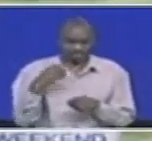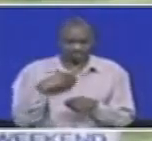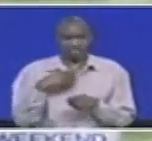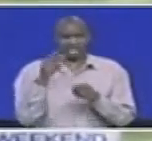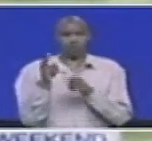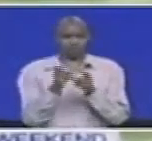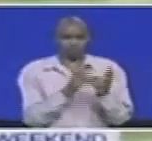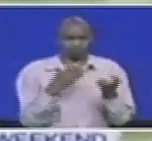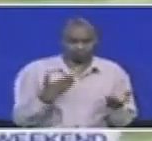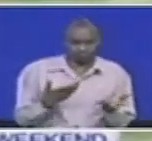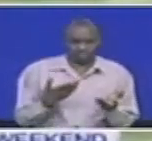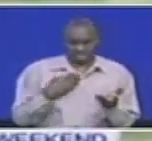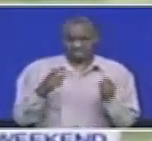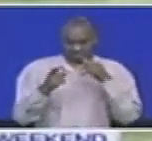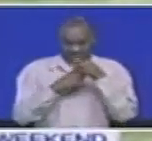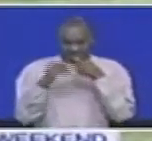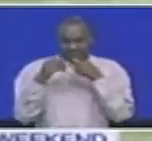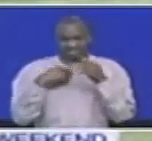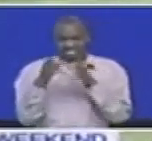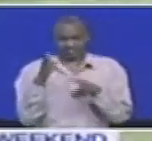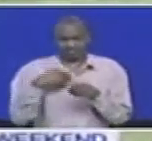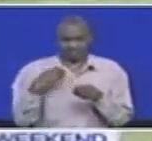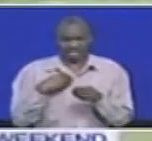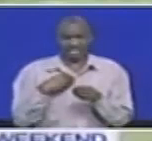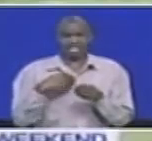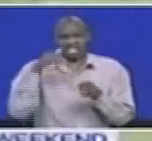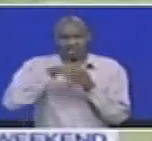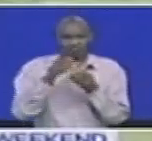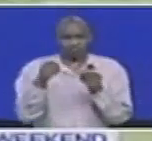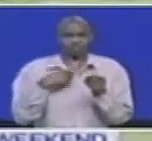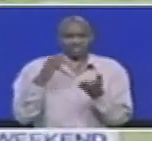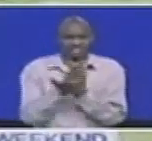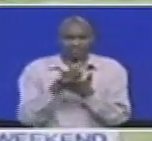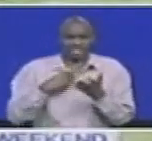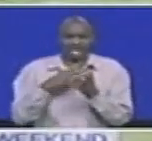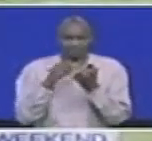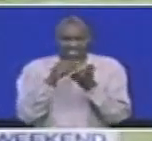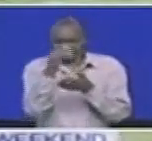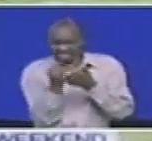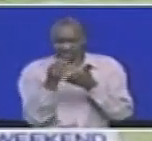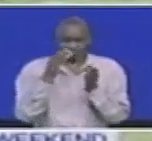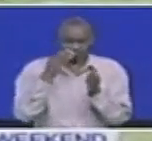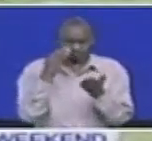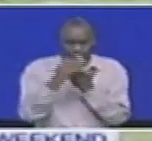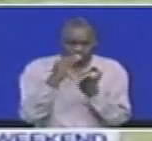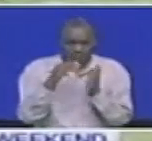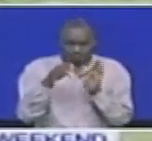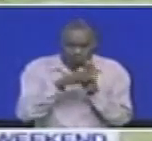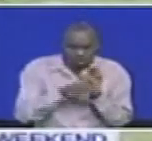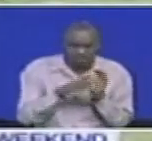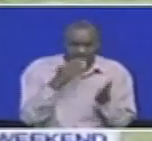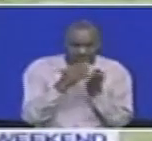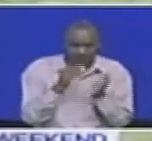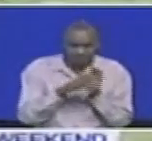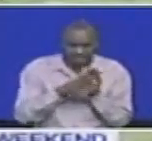sector. 60% are in the informal tech sector. Then I decided that let me design a program where anytime they are topping up, once you top